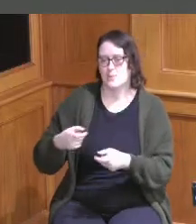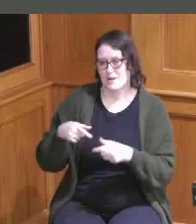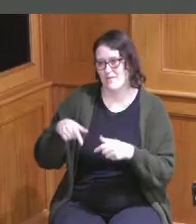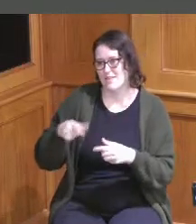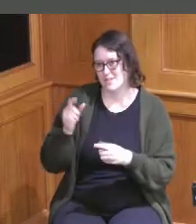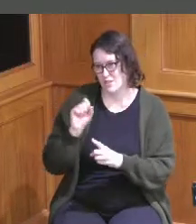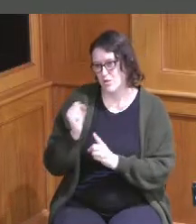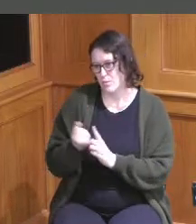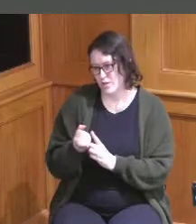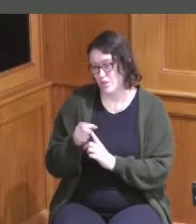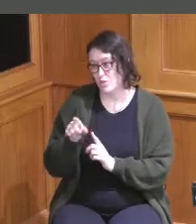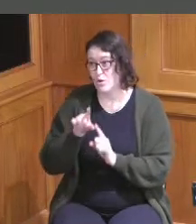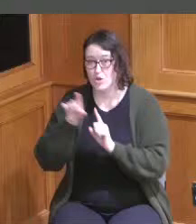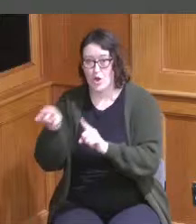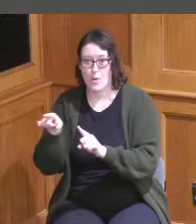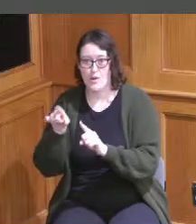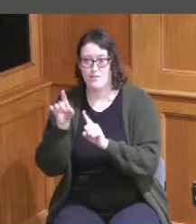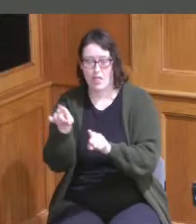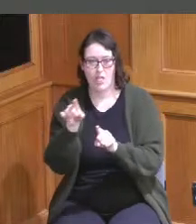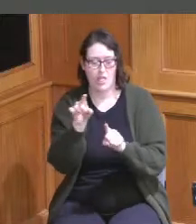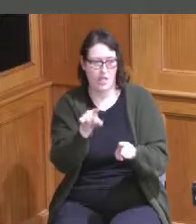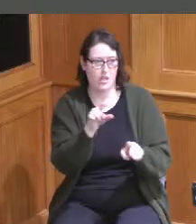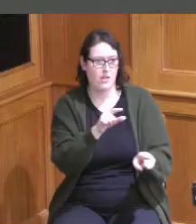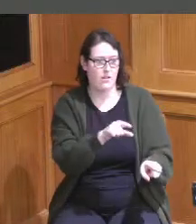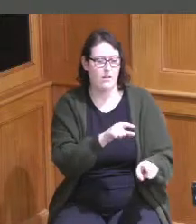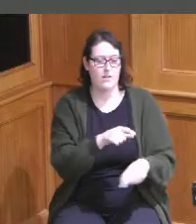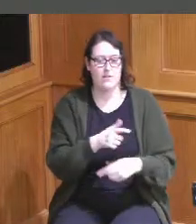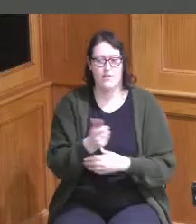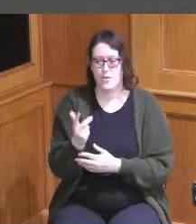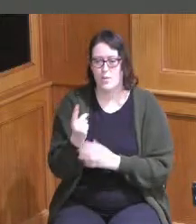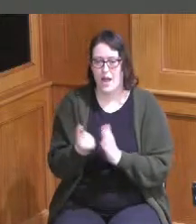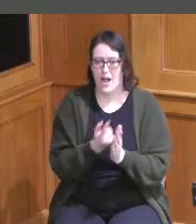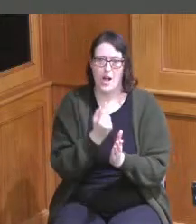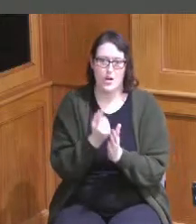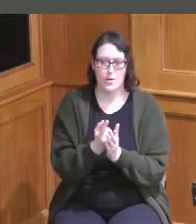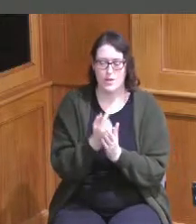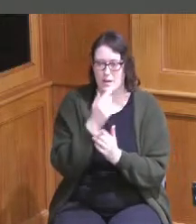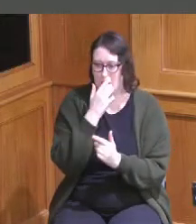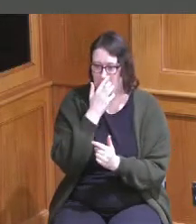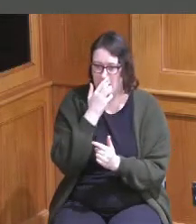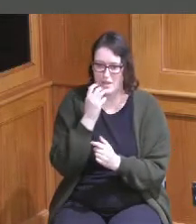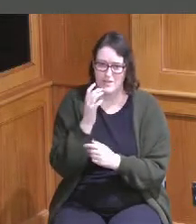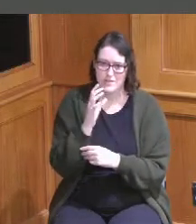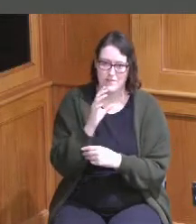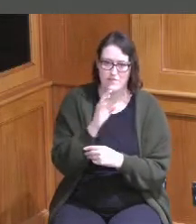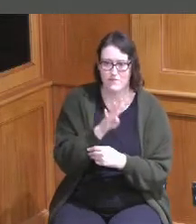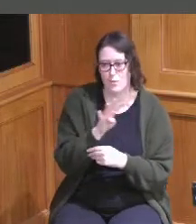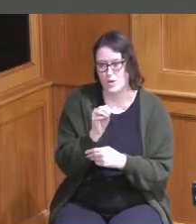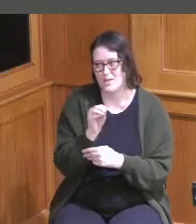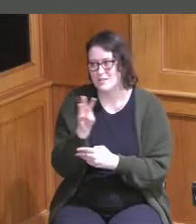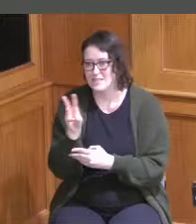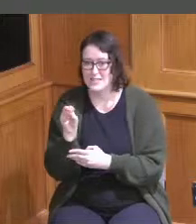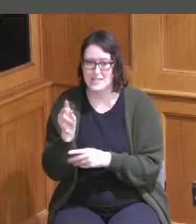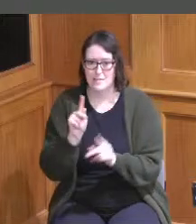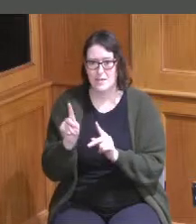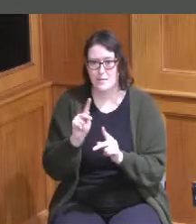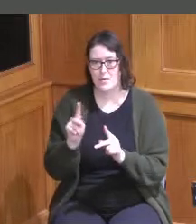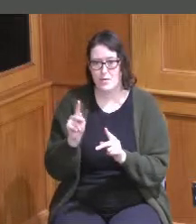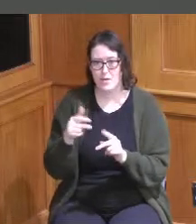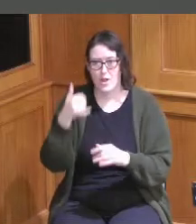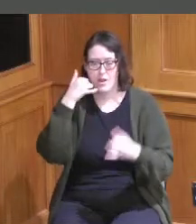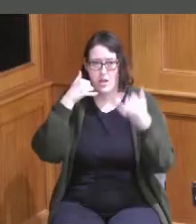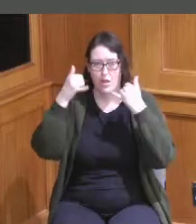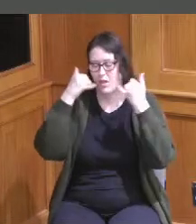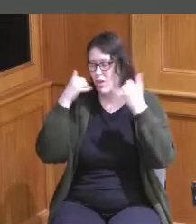you go on to these calls on a several-hour basis, it's just, there's 40 to 60 people on these calls,